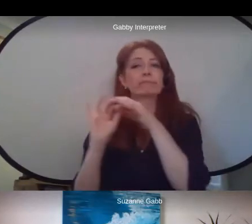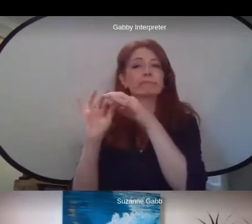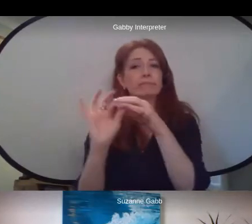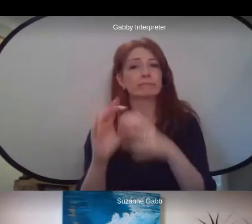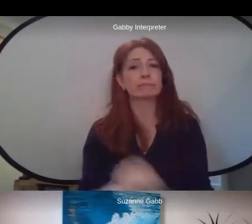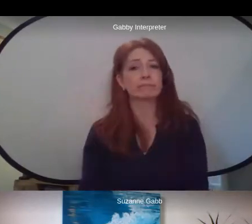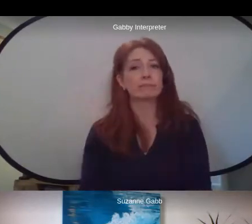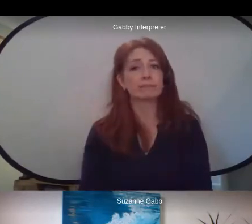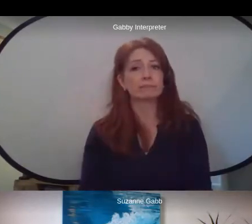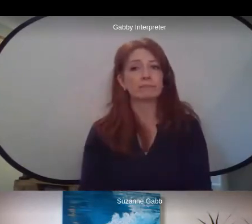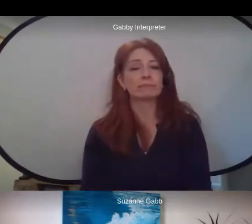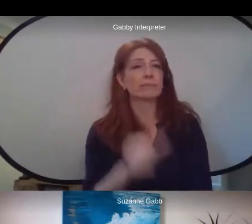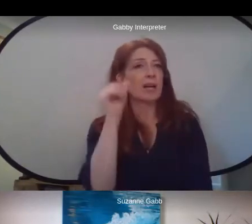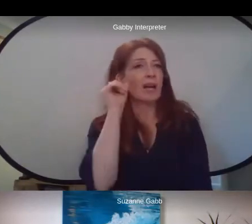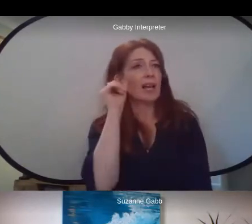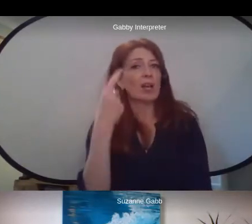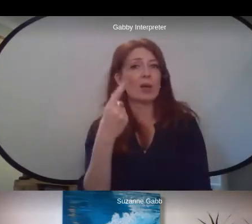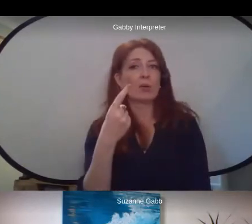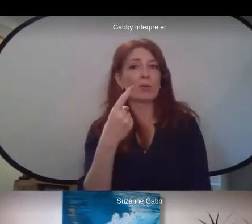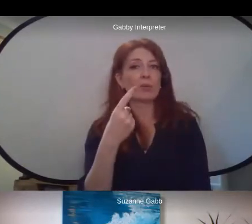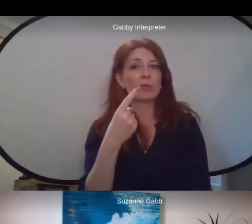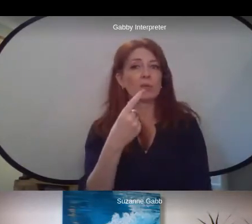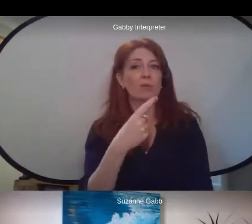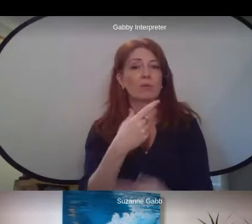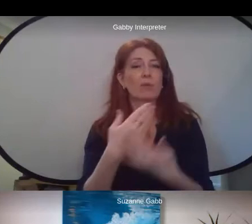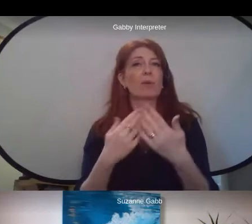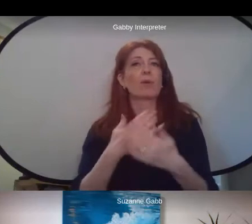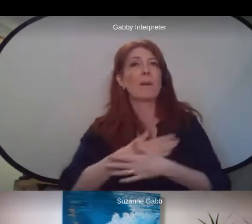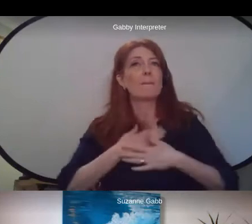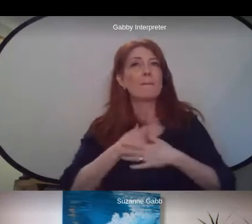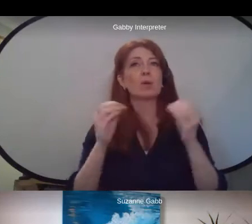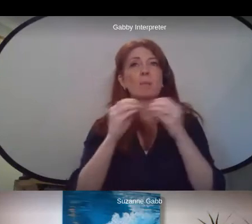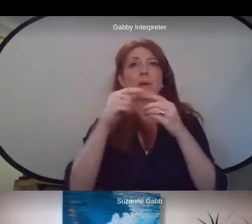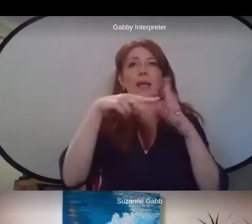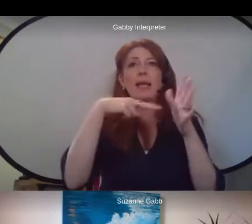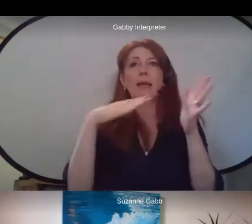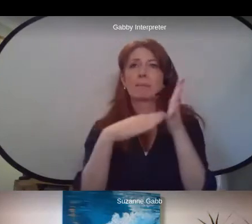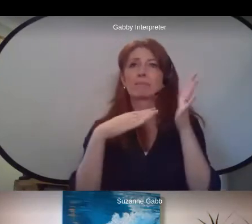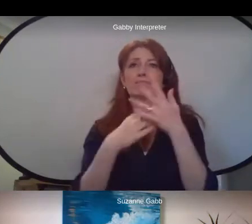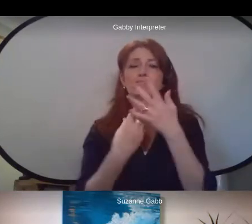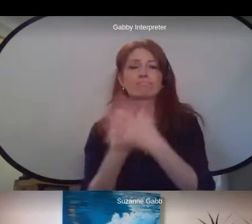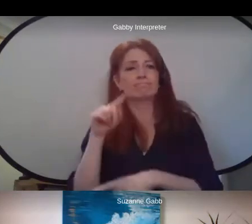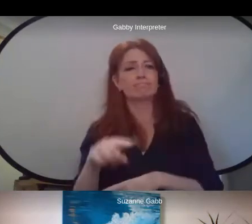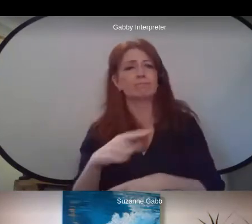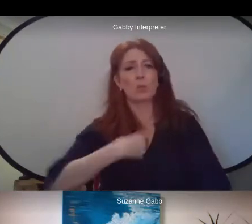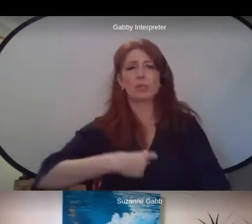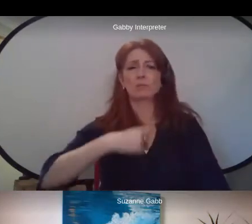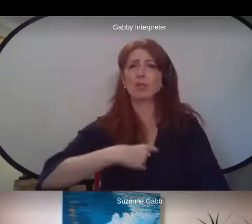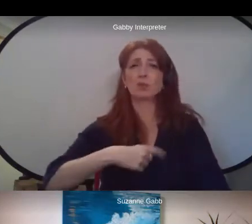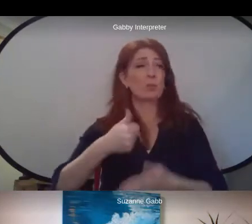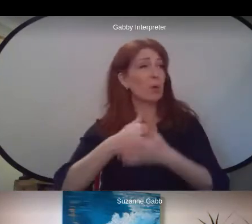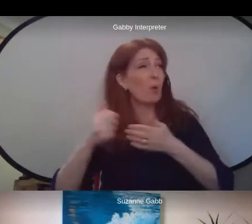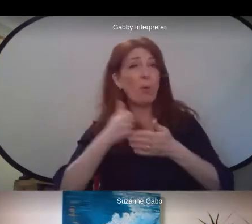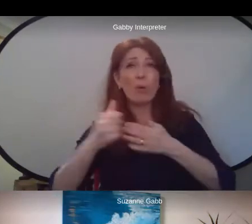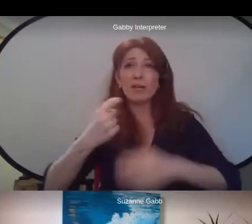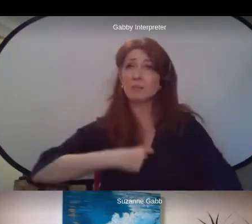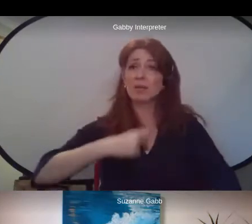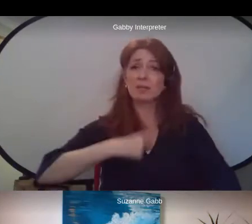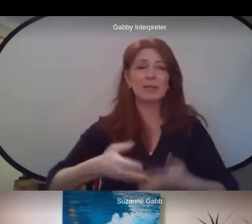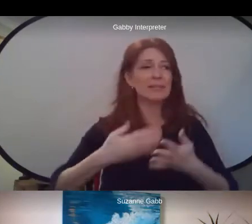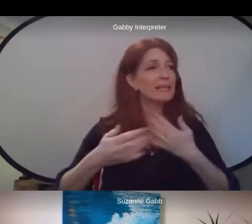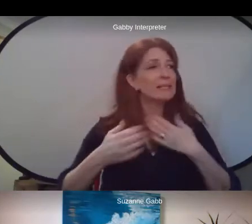where, you know, the evolution of Moodbeam, if you like, came from was a very personal point of view, but it's always personal, no matter whether you're working it within sport